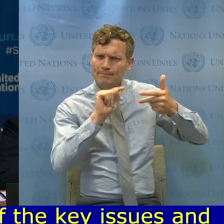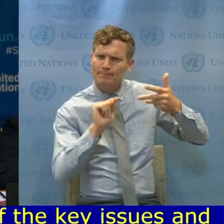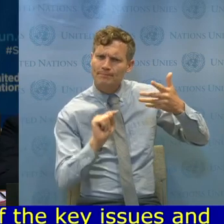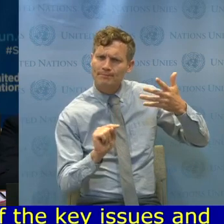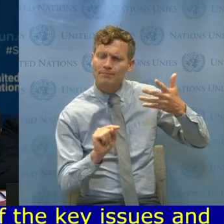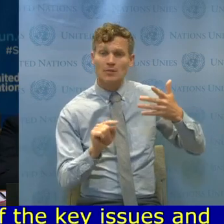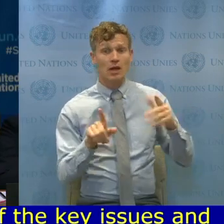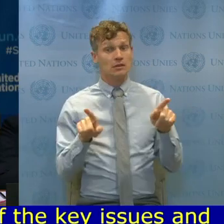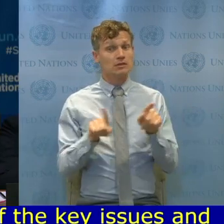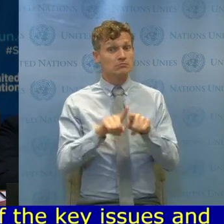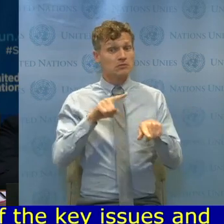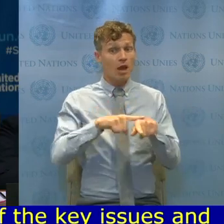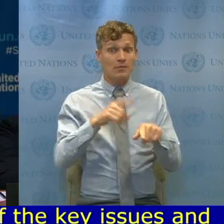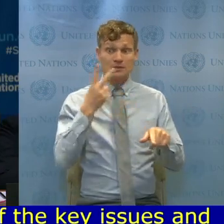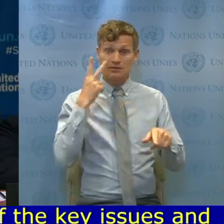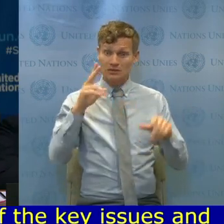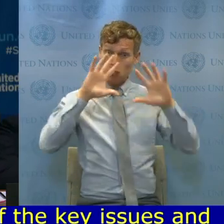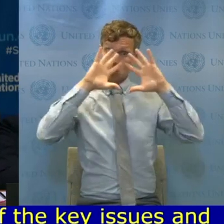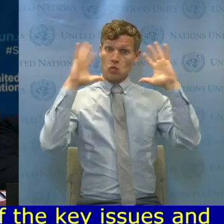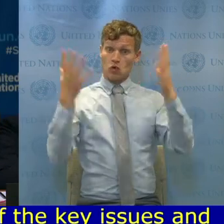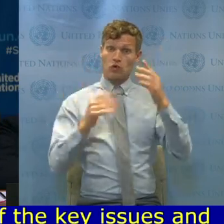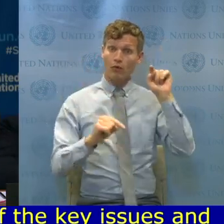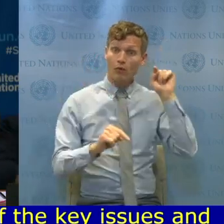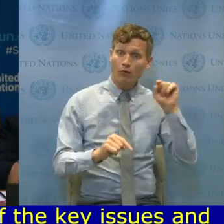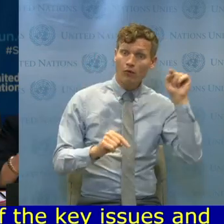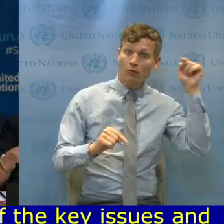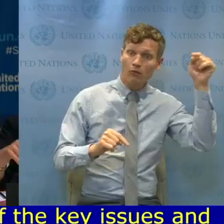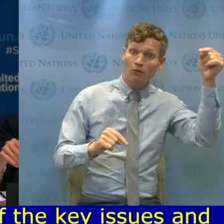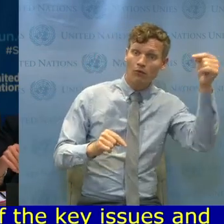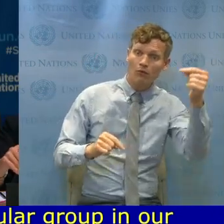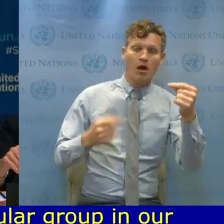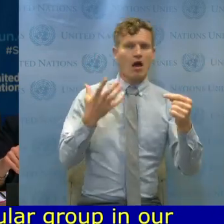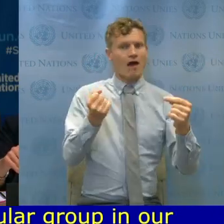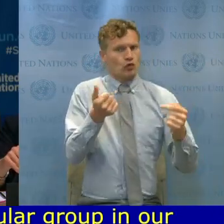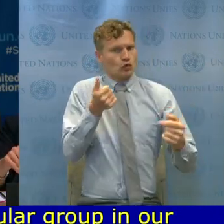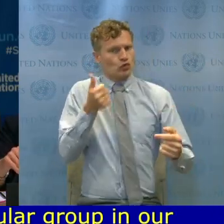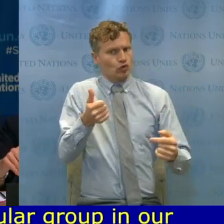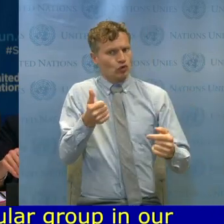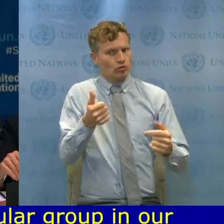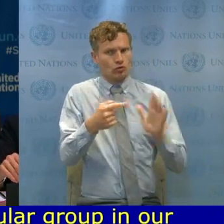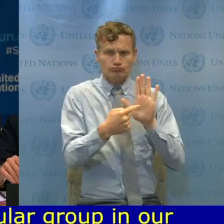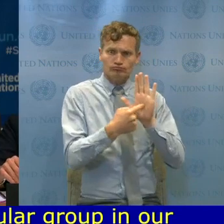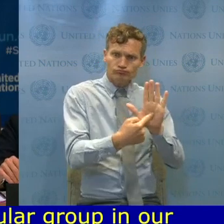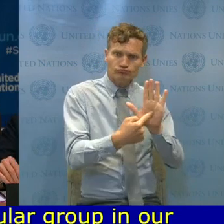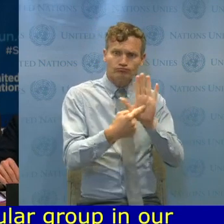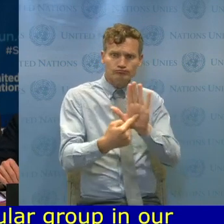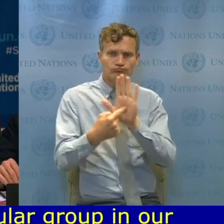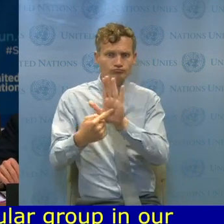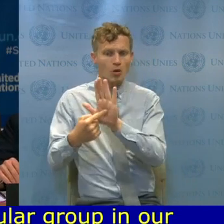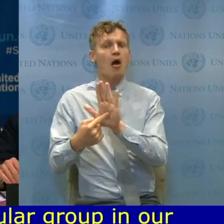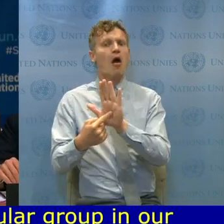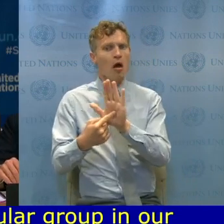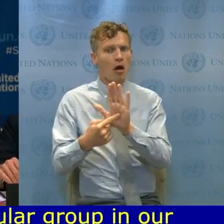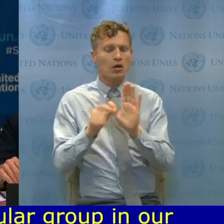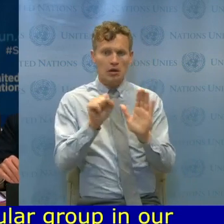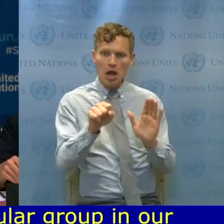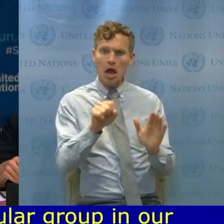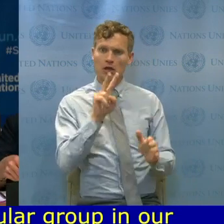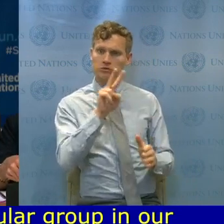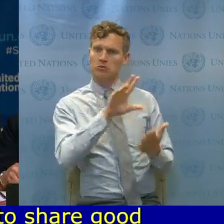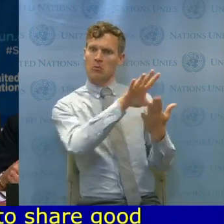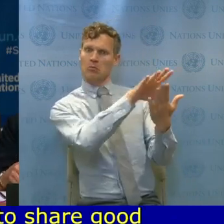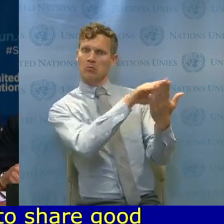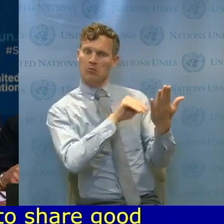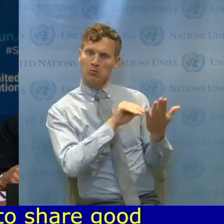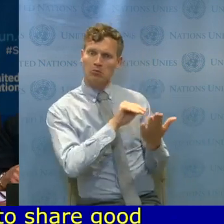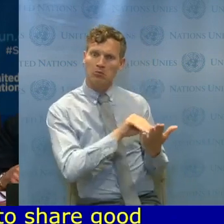good practices and experience in advancing access to good quality, effective, and affordable